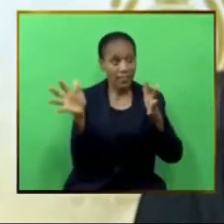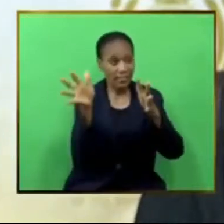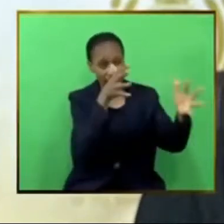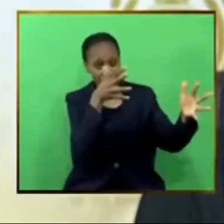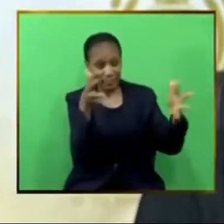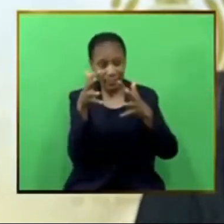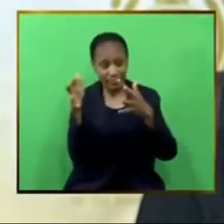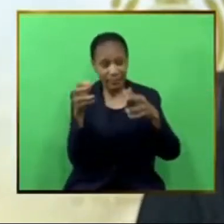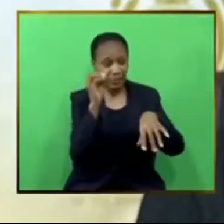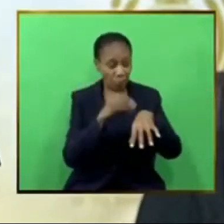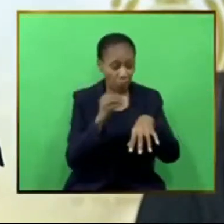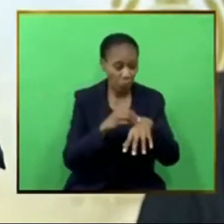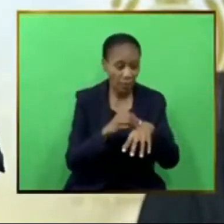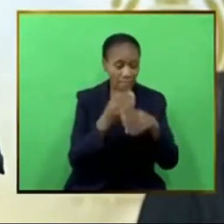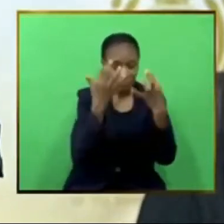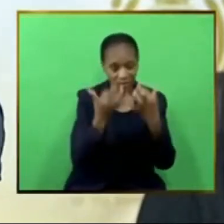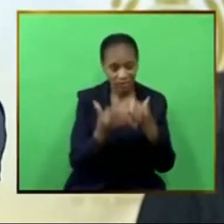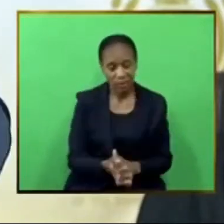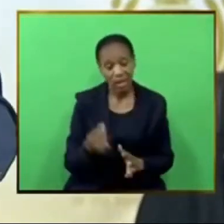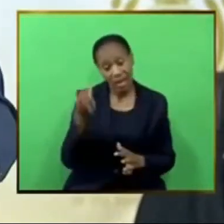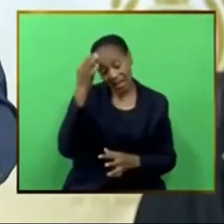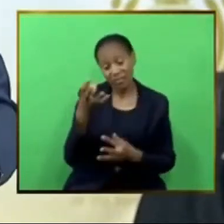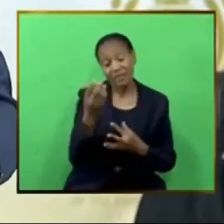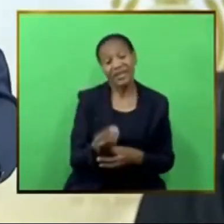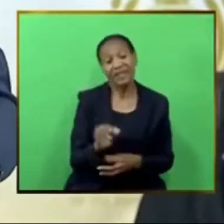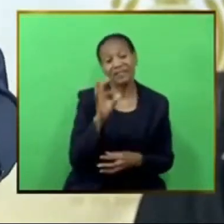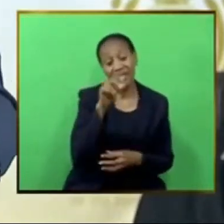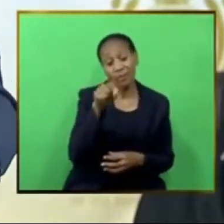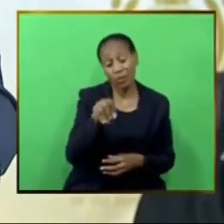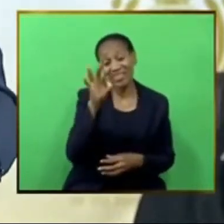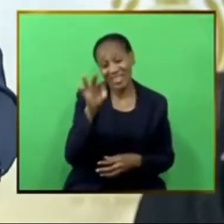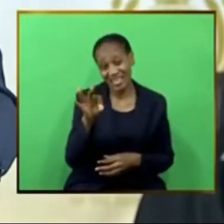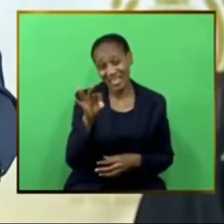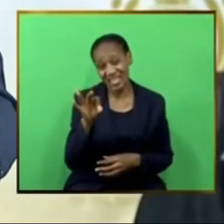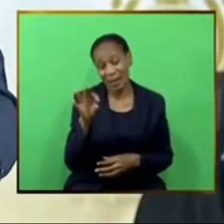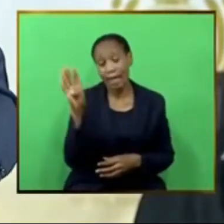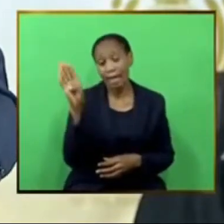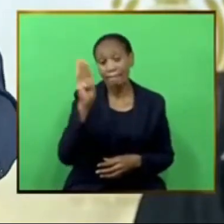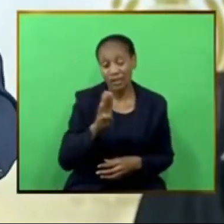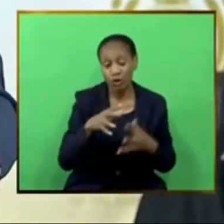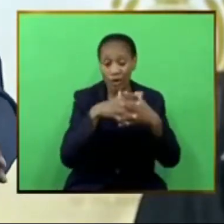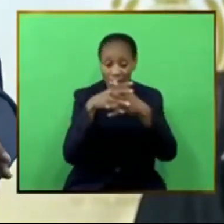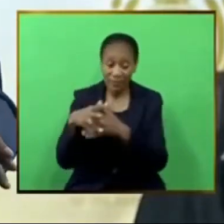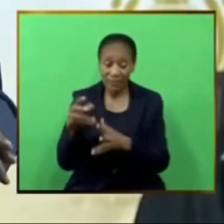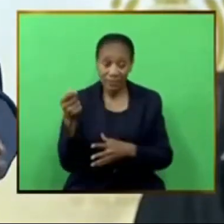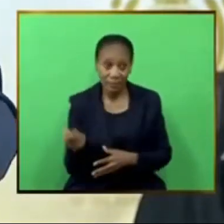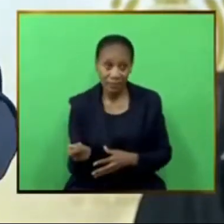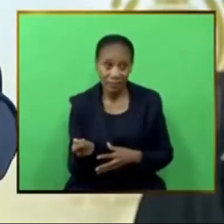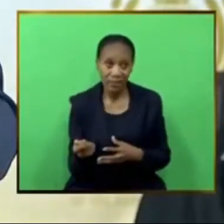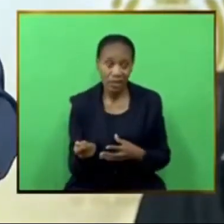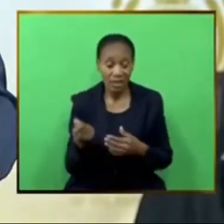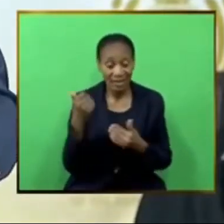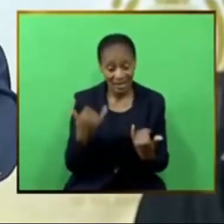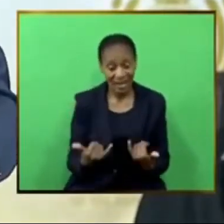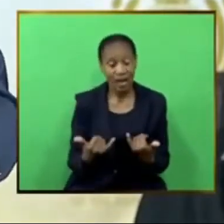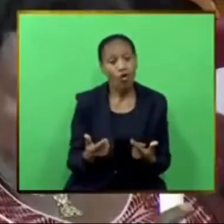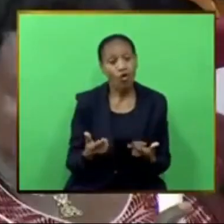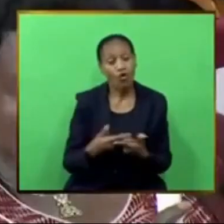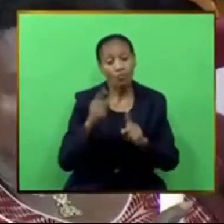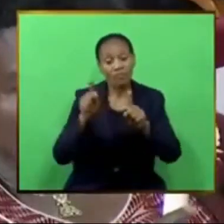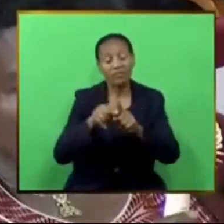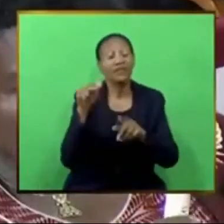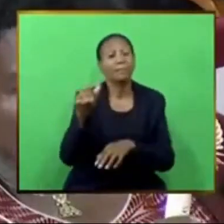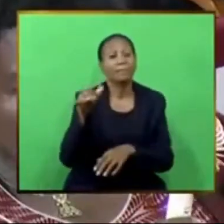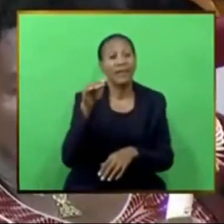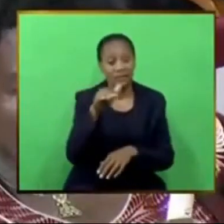government has raised $3.3 billion so far from multilateral development banks and